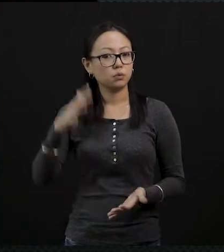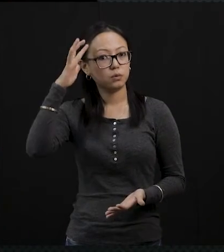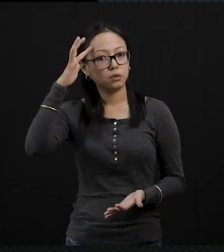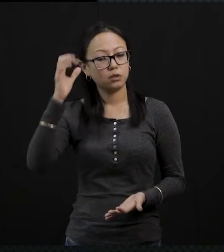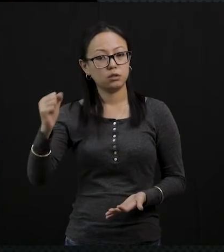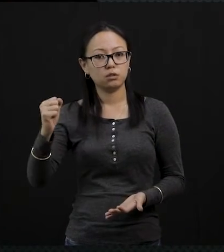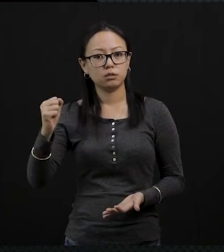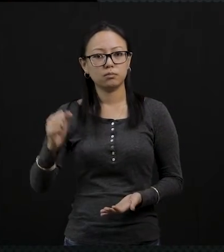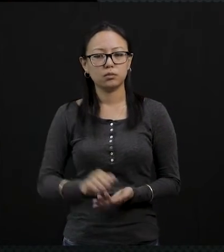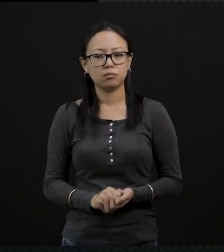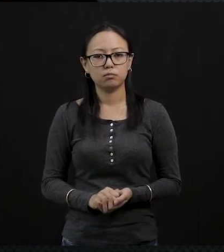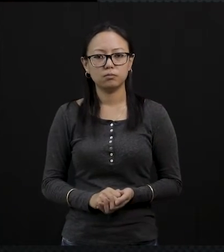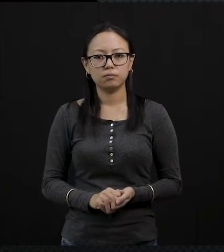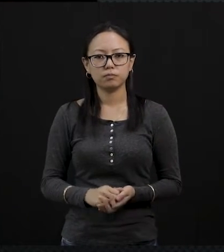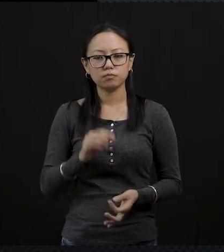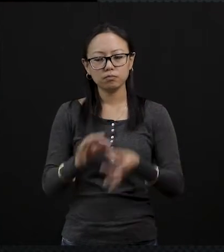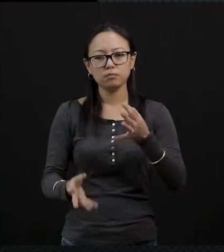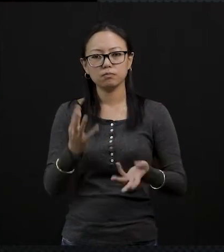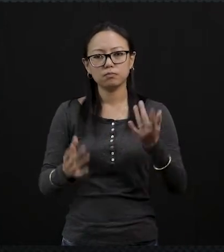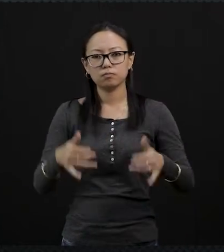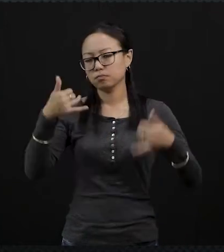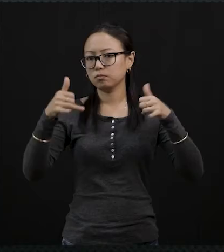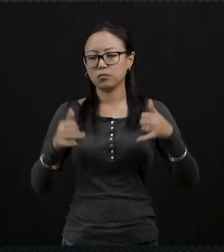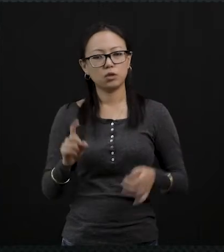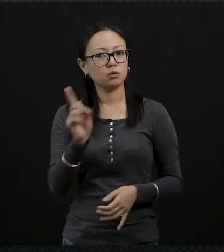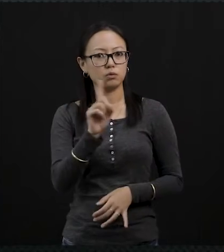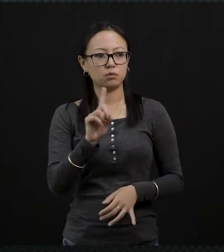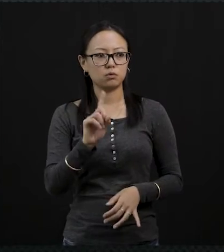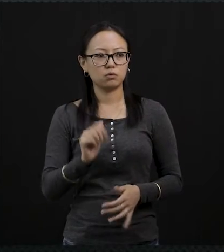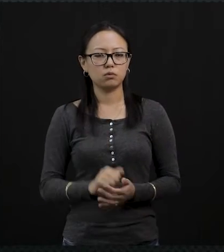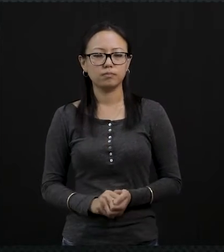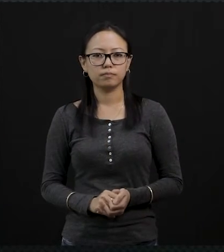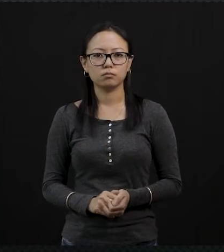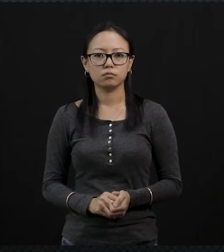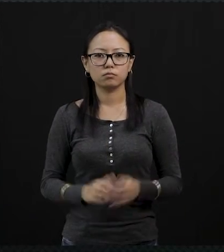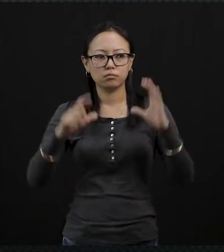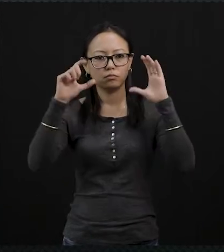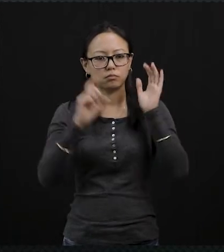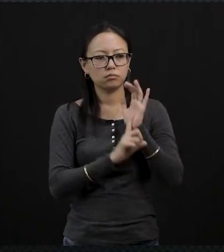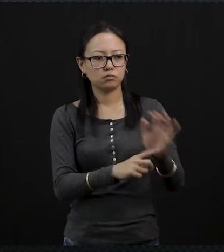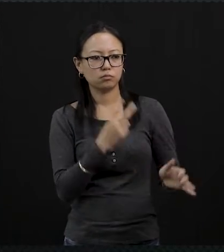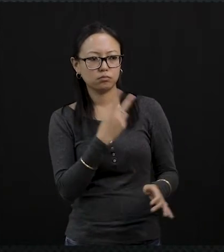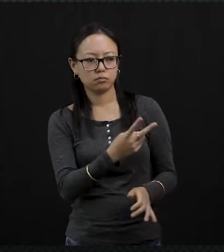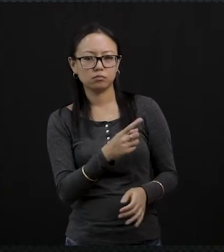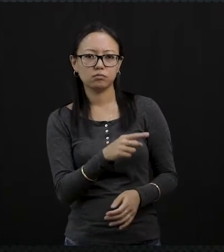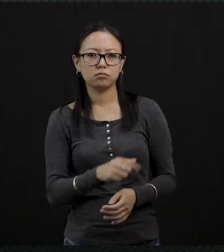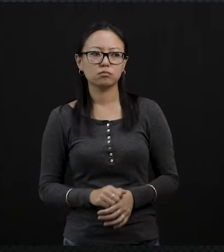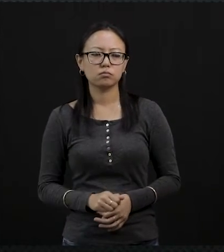with fire. Okay. Next thing is, all the sharp